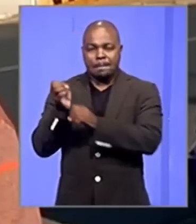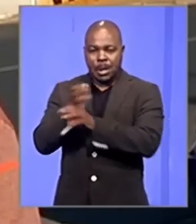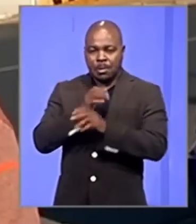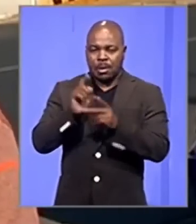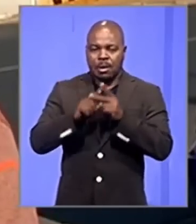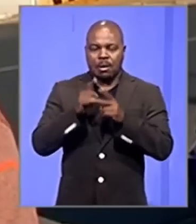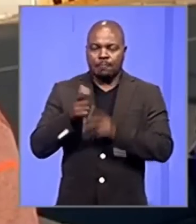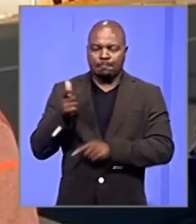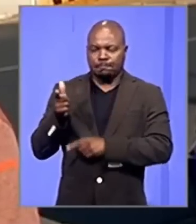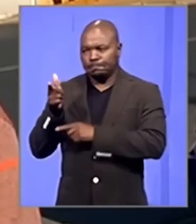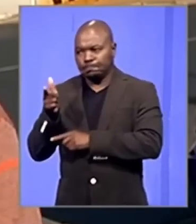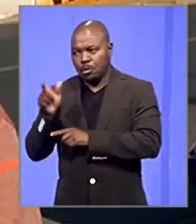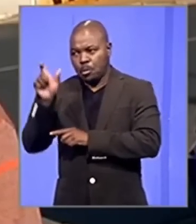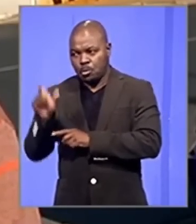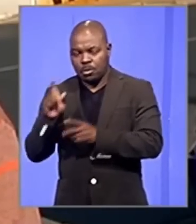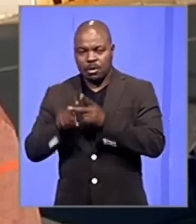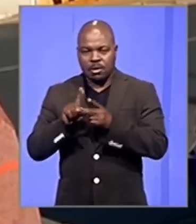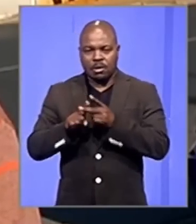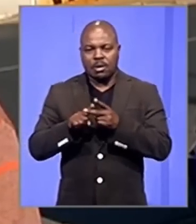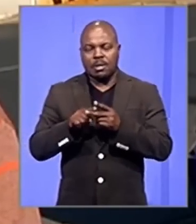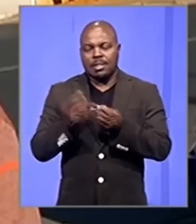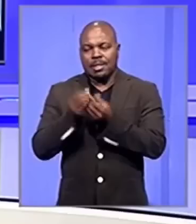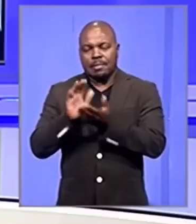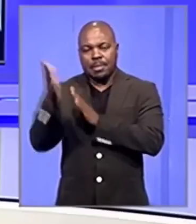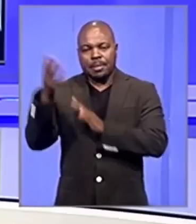of firearm, and malicious damage to property.